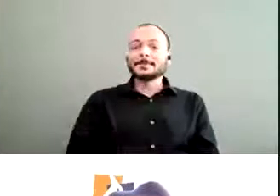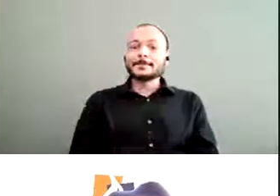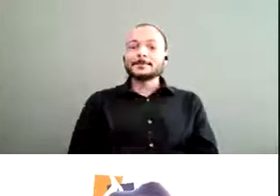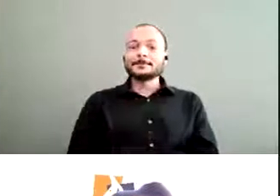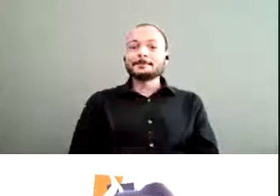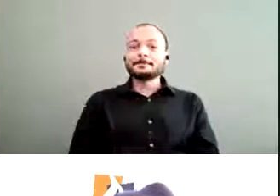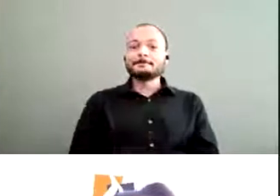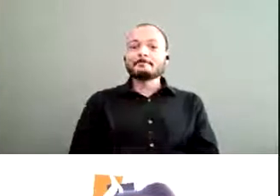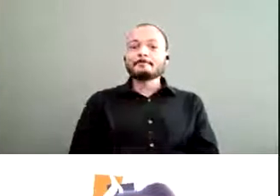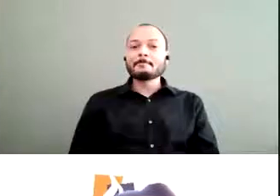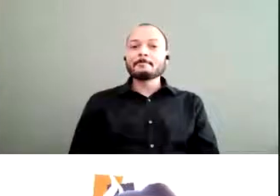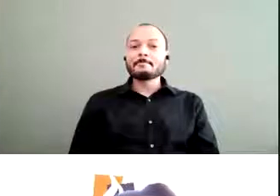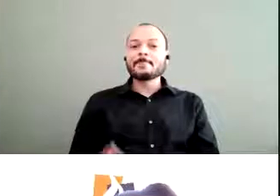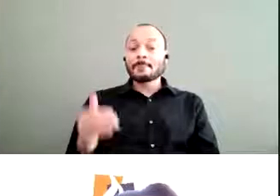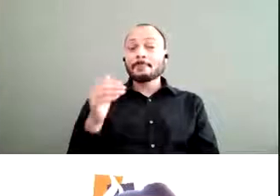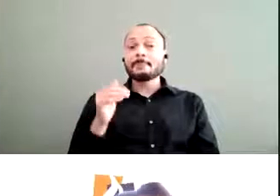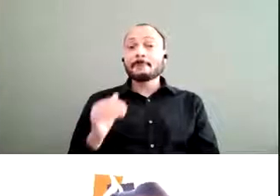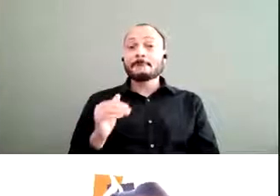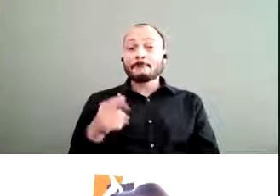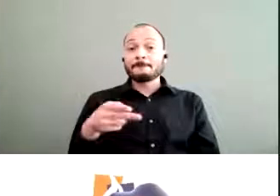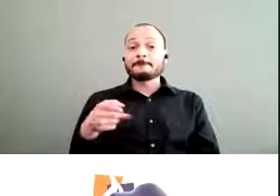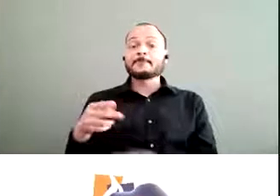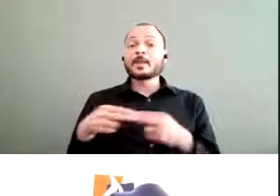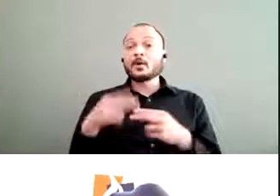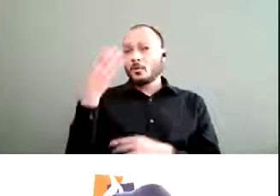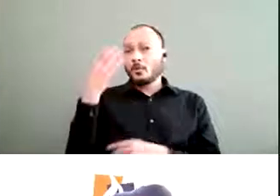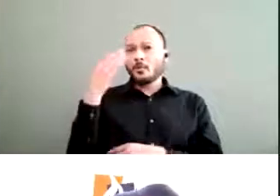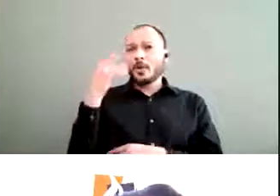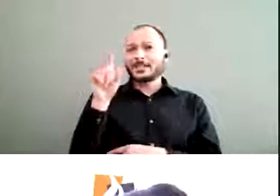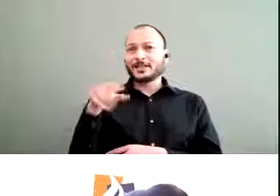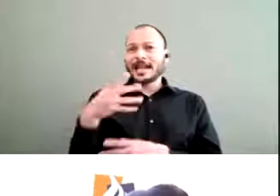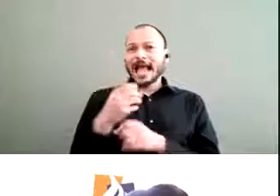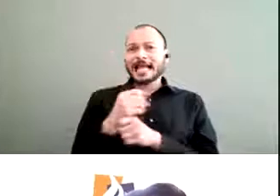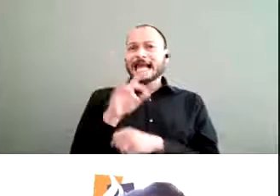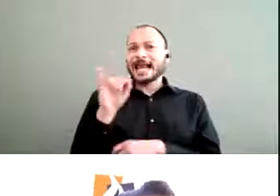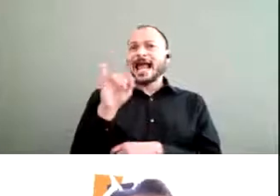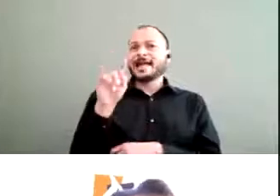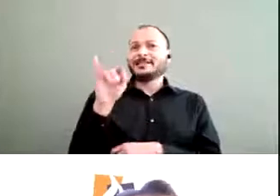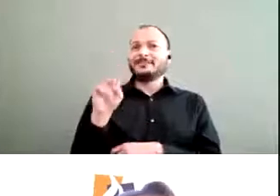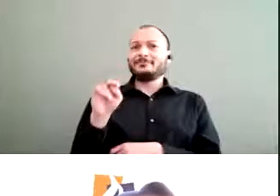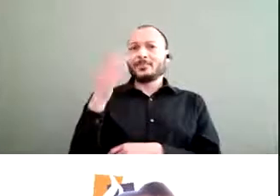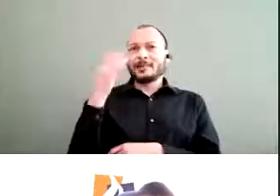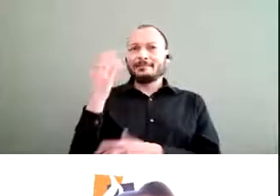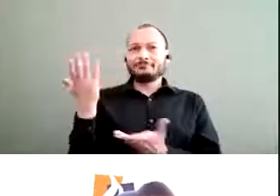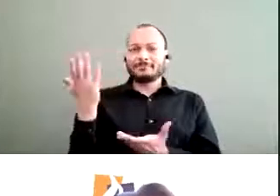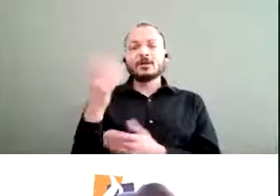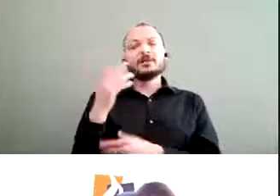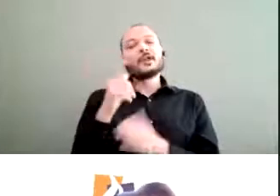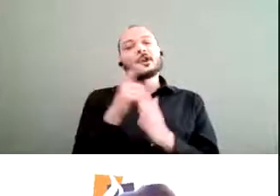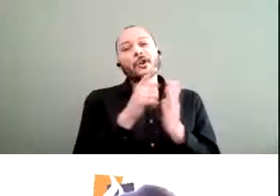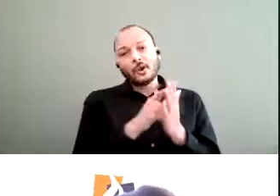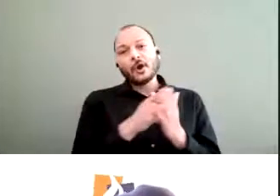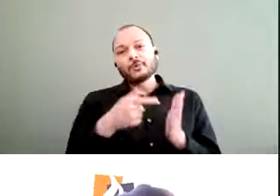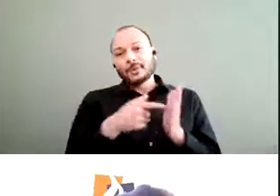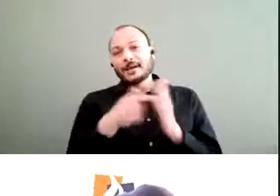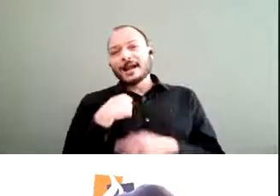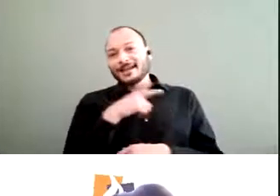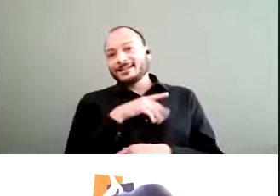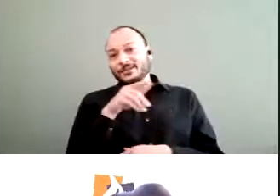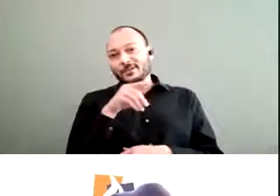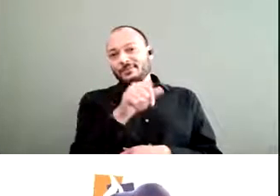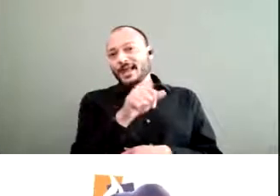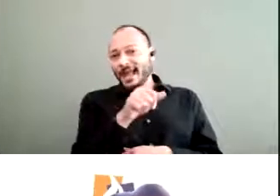And then this next slide, why should I get an ITIN? Well, the law requires us to pay taxes regardless of